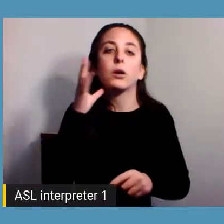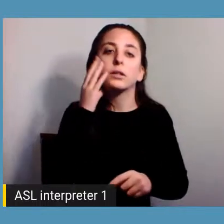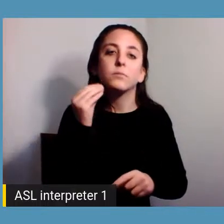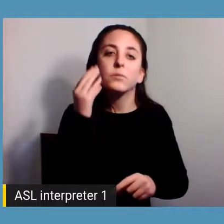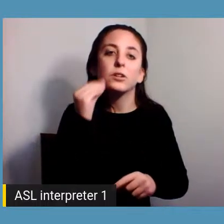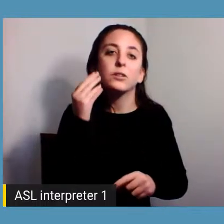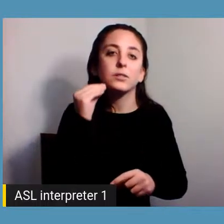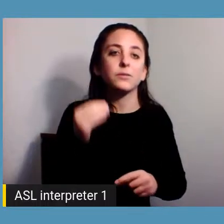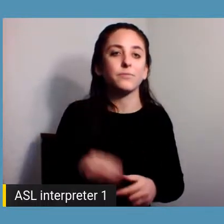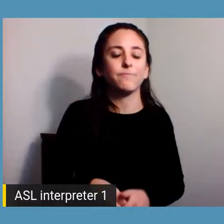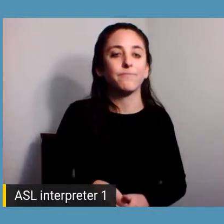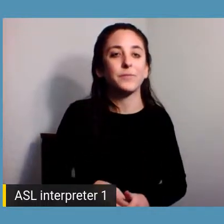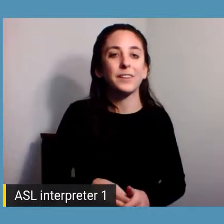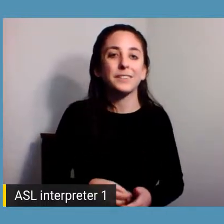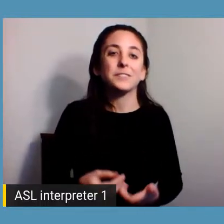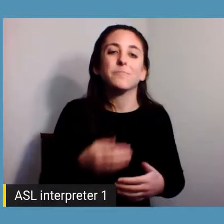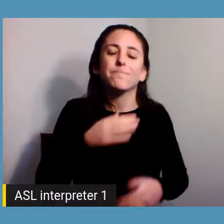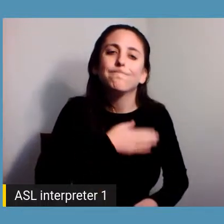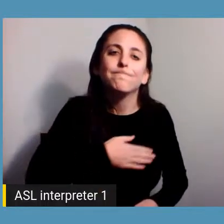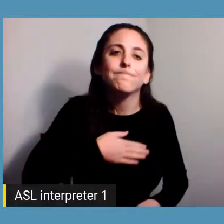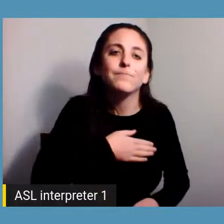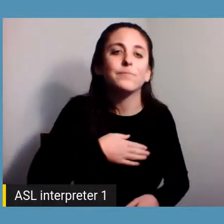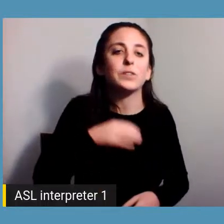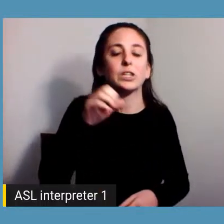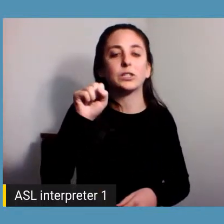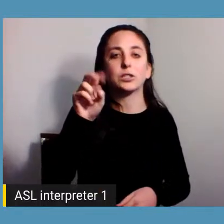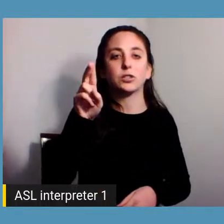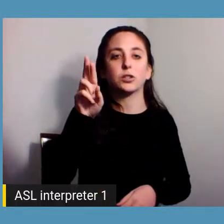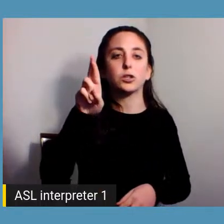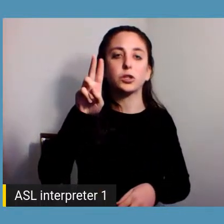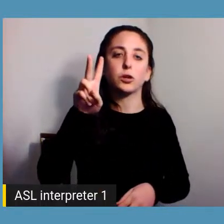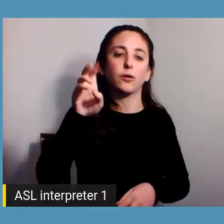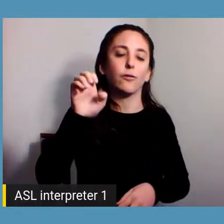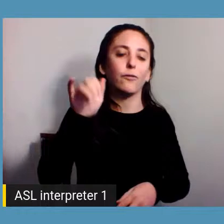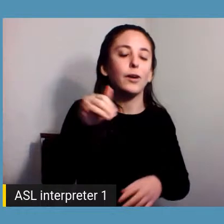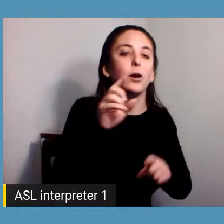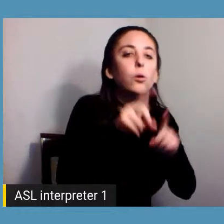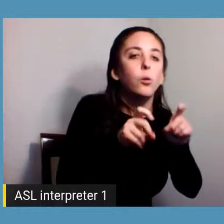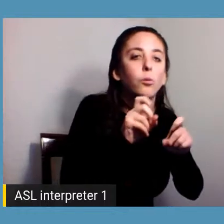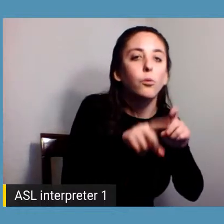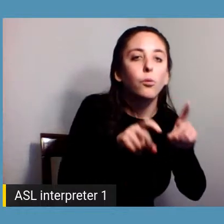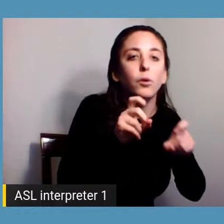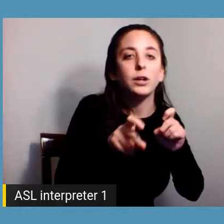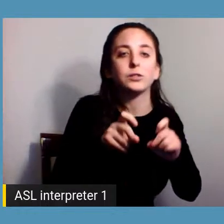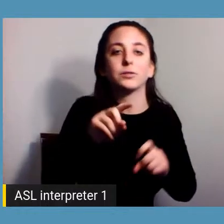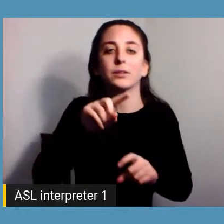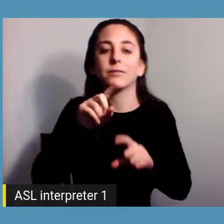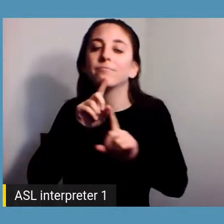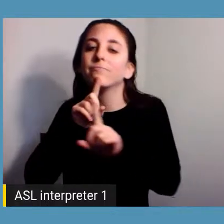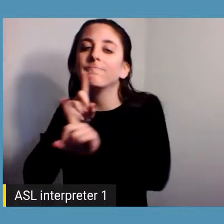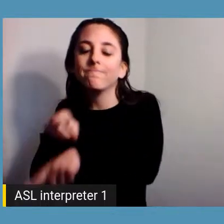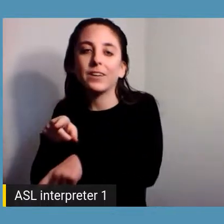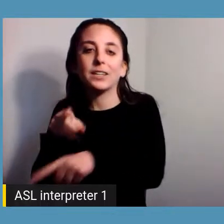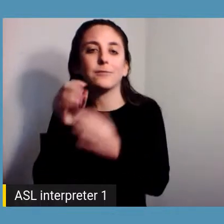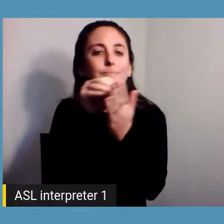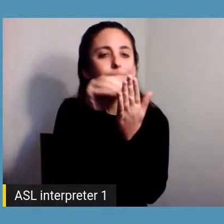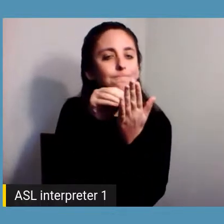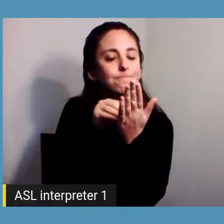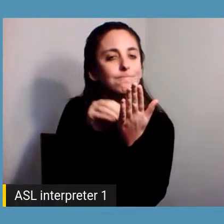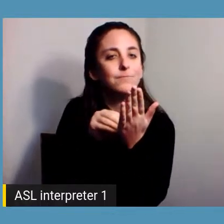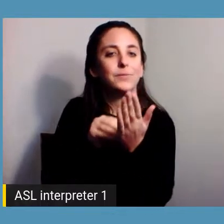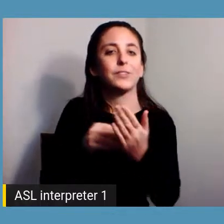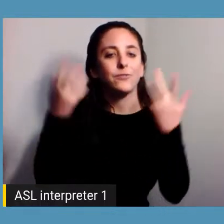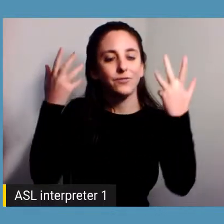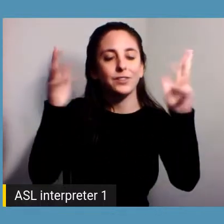ask that you complete a short survey to give us feedback. We'll drop a link to the survey in the chat stream and email a link to those of you who